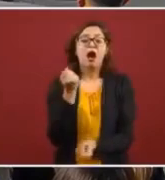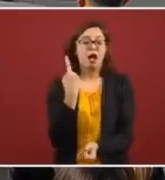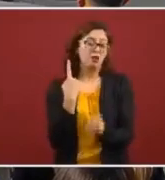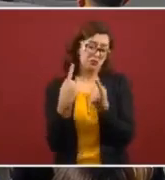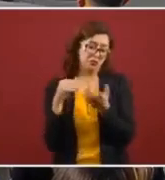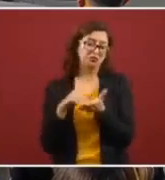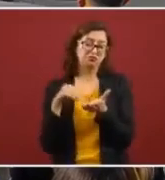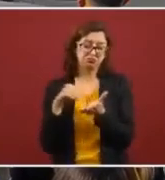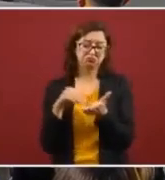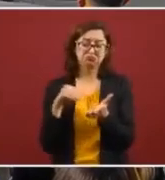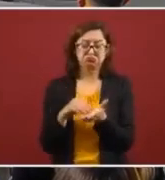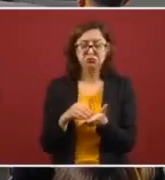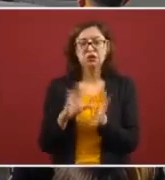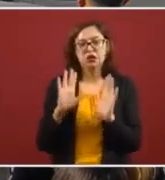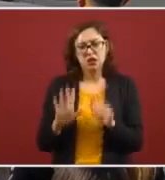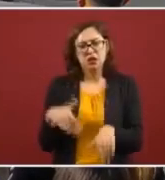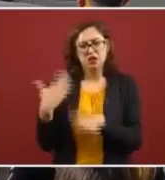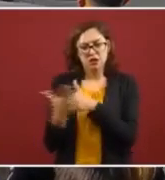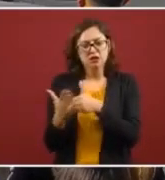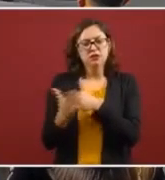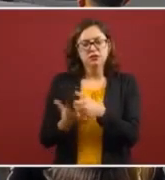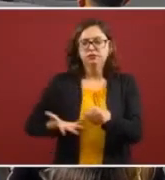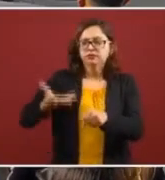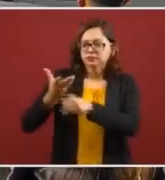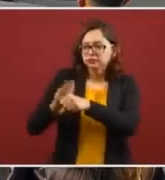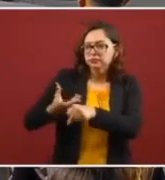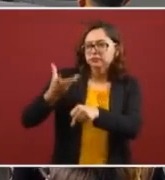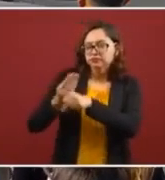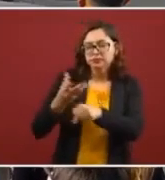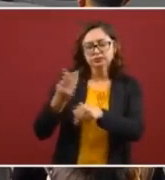And some are still operating in the way that they're working.